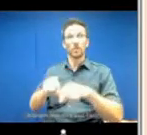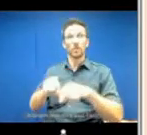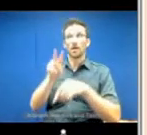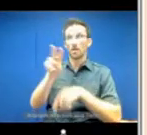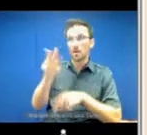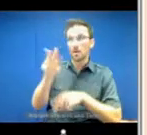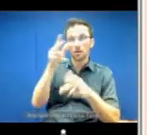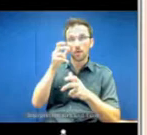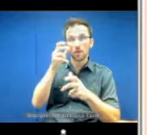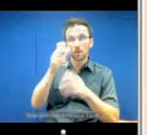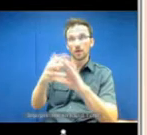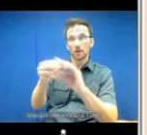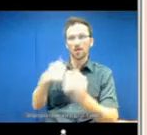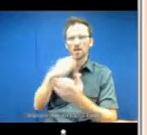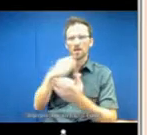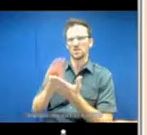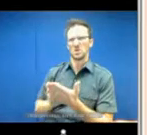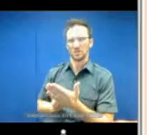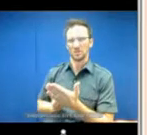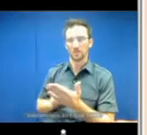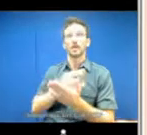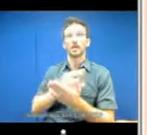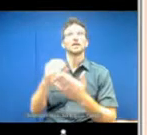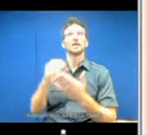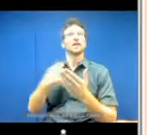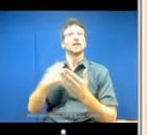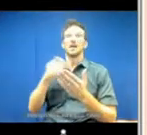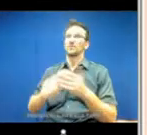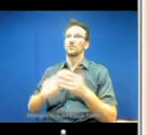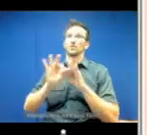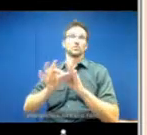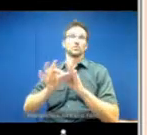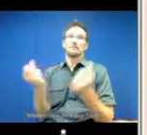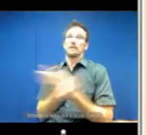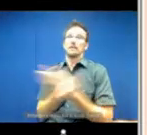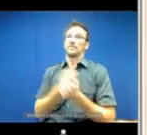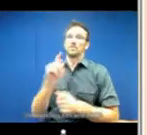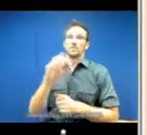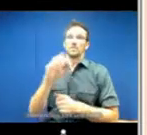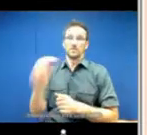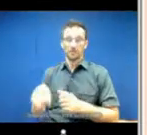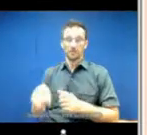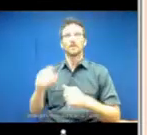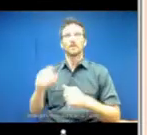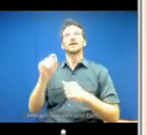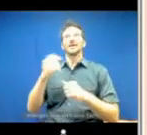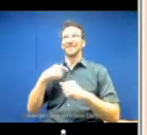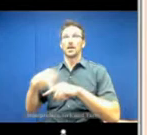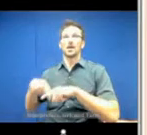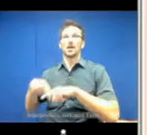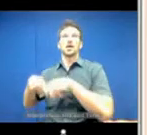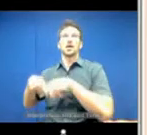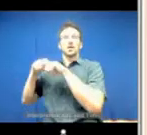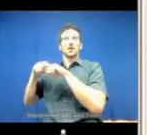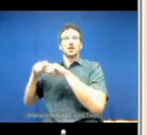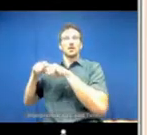when I speak for the record or speak for myself, that will not be interpreted, which is one of the questions somebody just had.